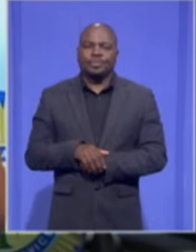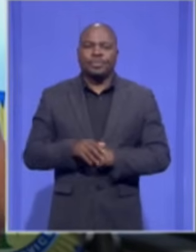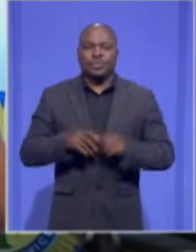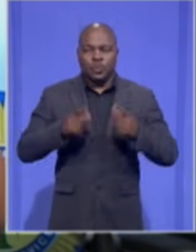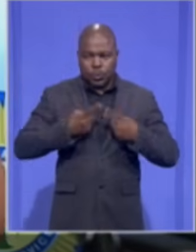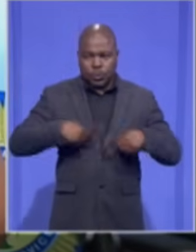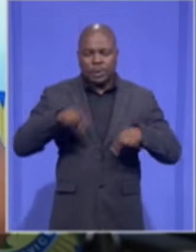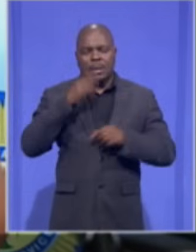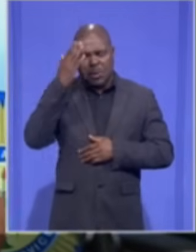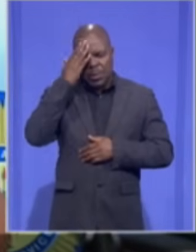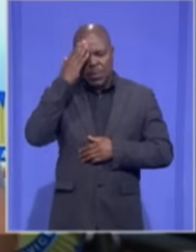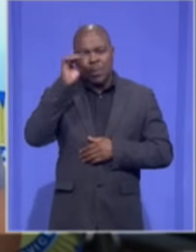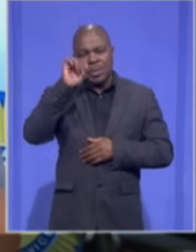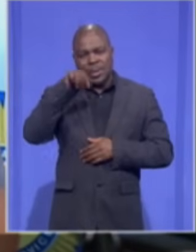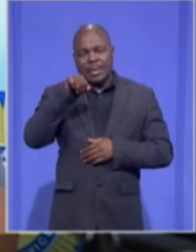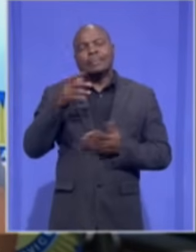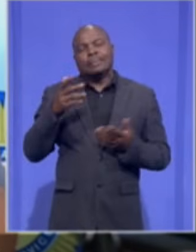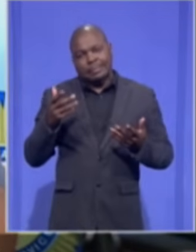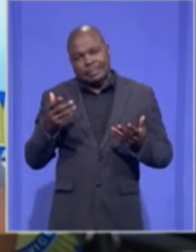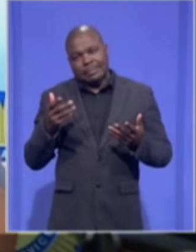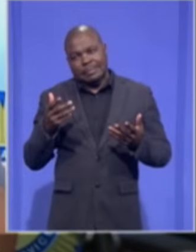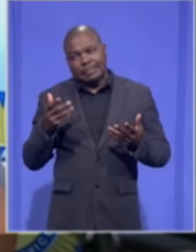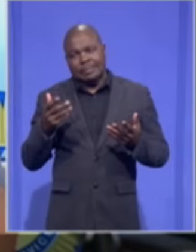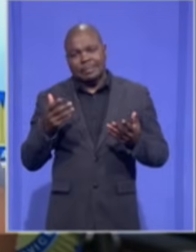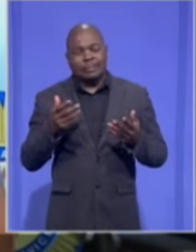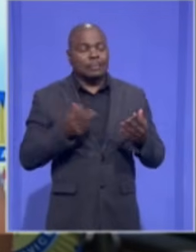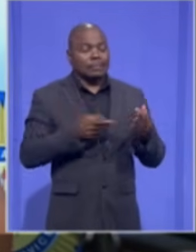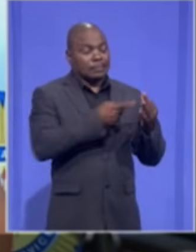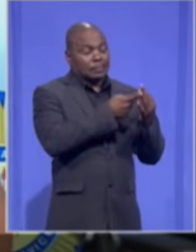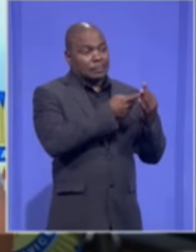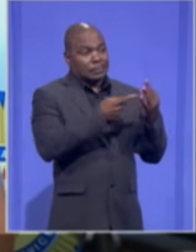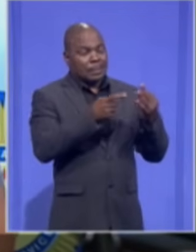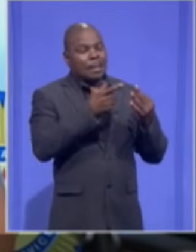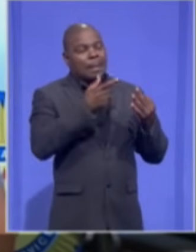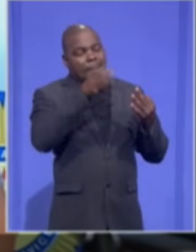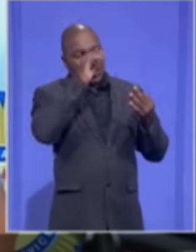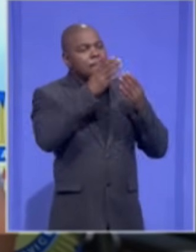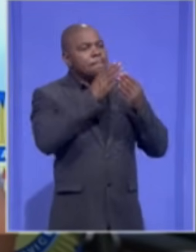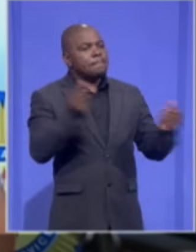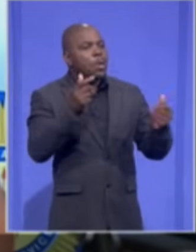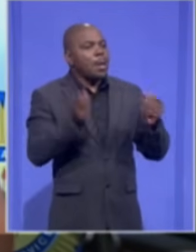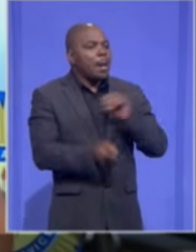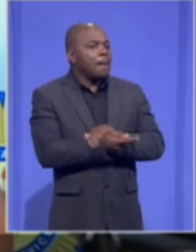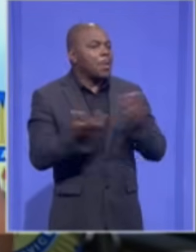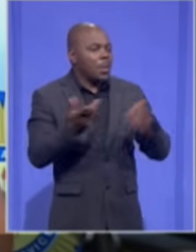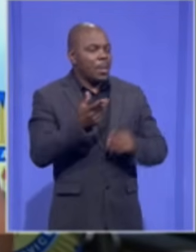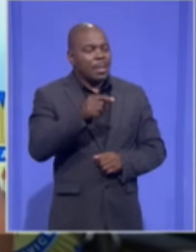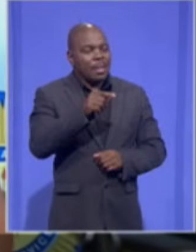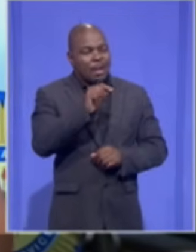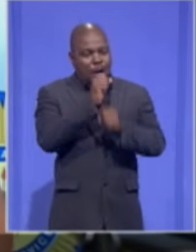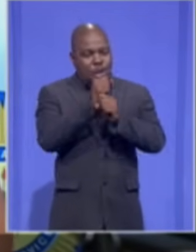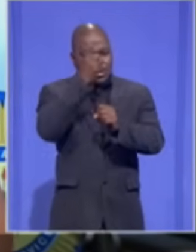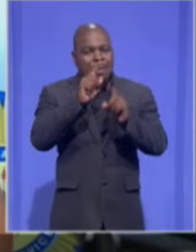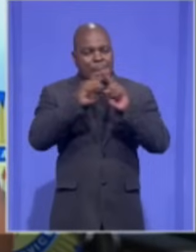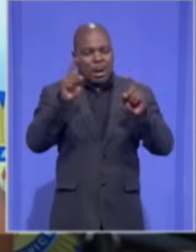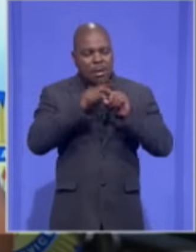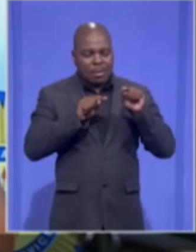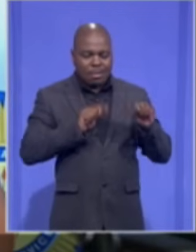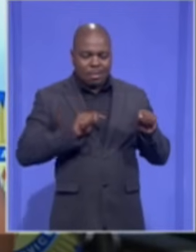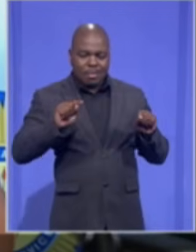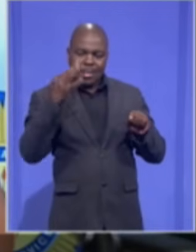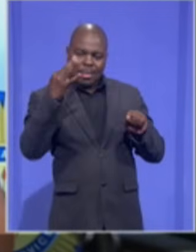aware that yes, the disappearance of these members happened in Gauteng, but of course we will cover all the